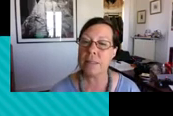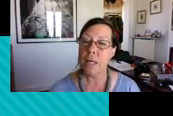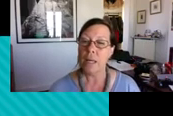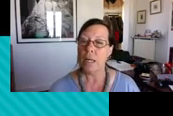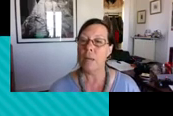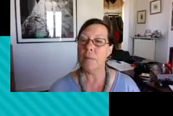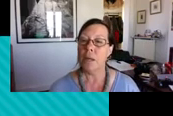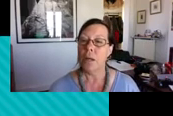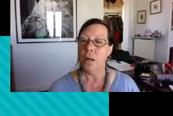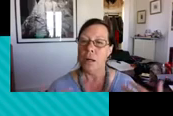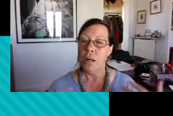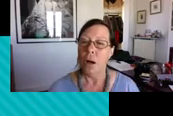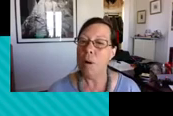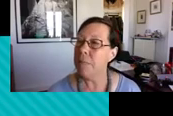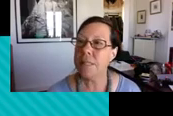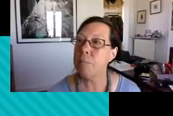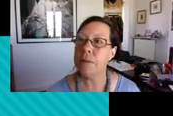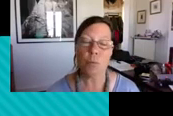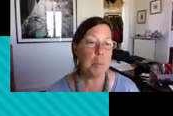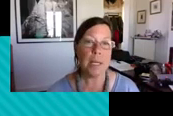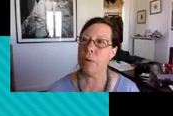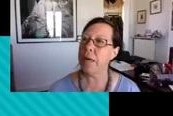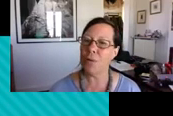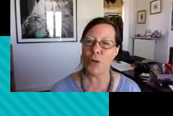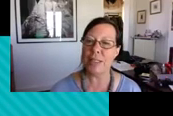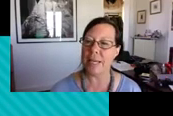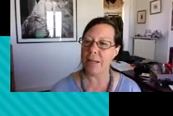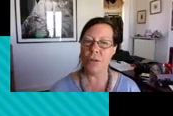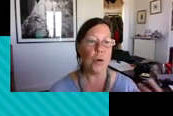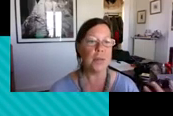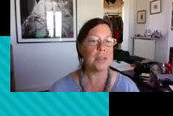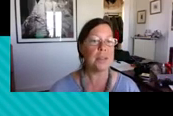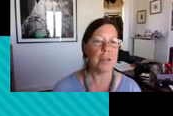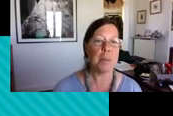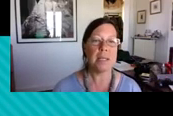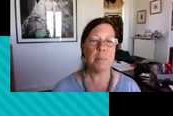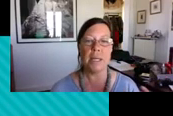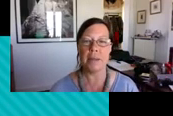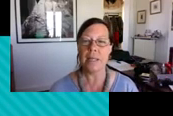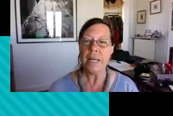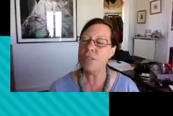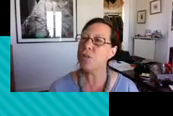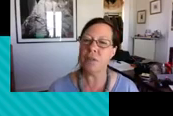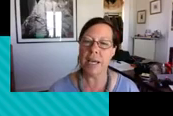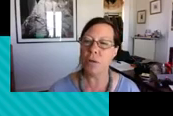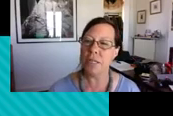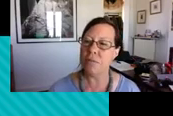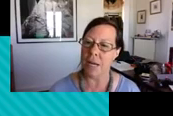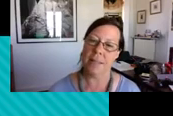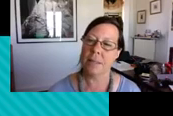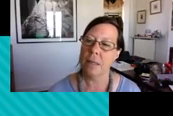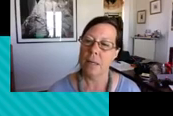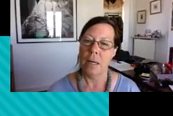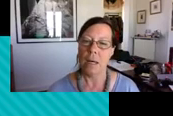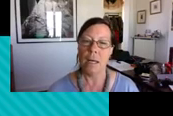US. Obama simply repeated what the health authorities said, you know, at the start of the pandemic, and then he just sort of echoed the